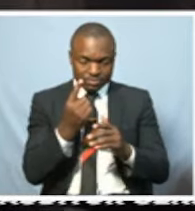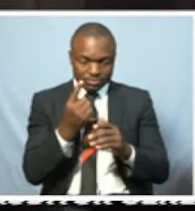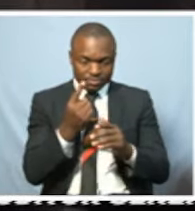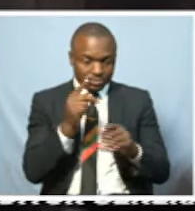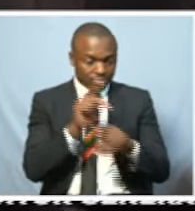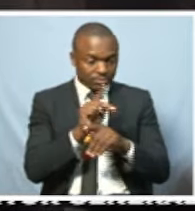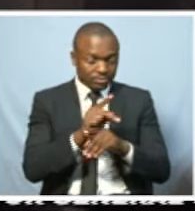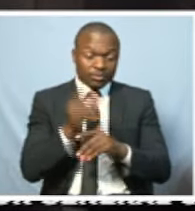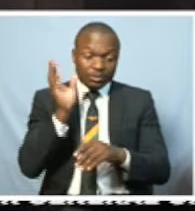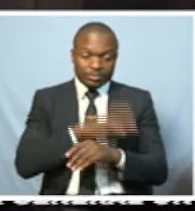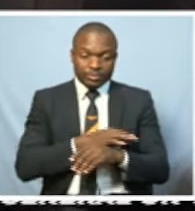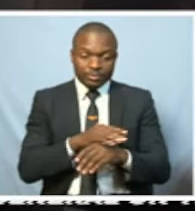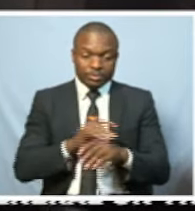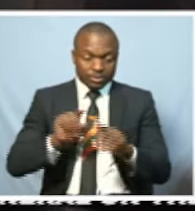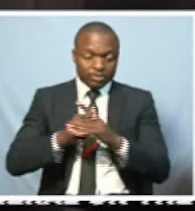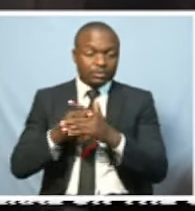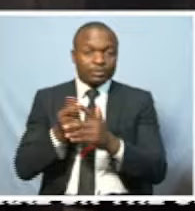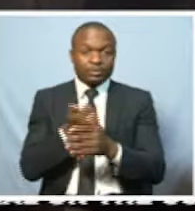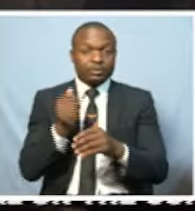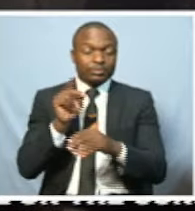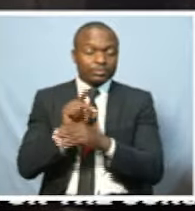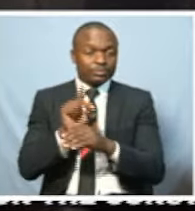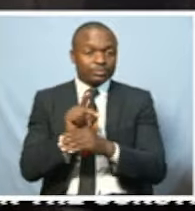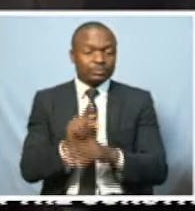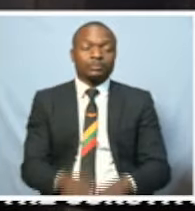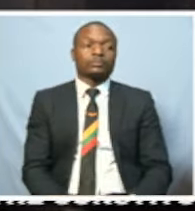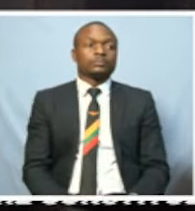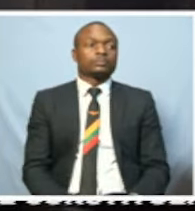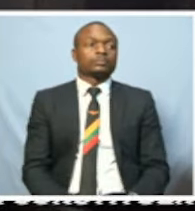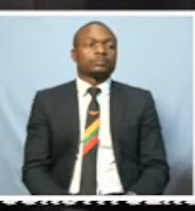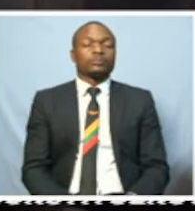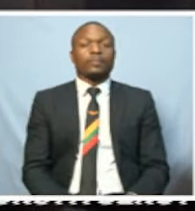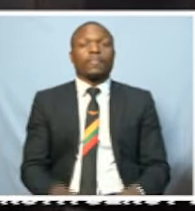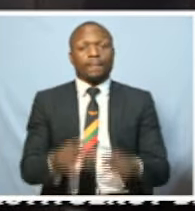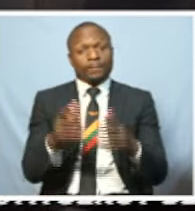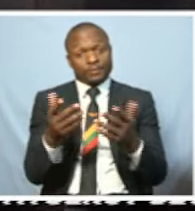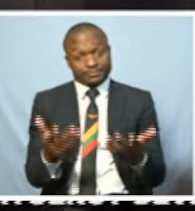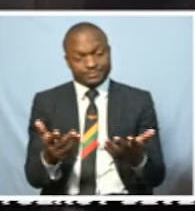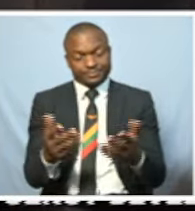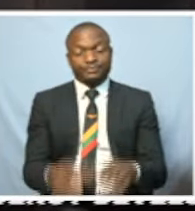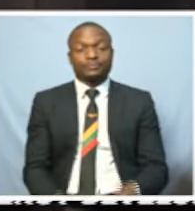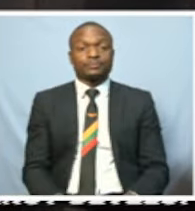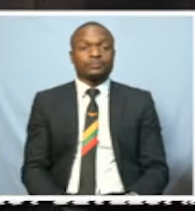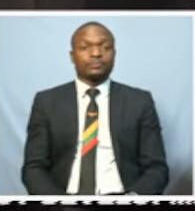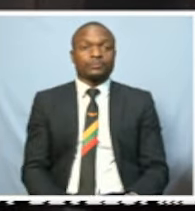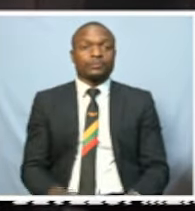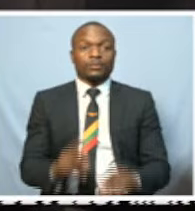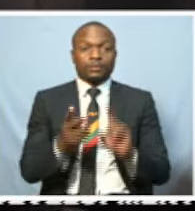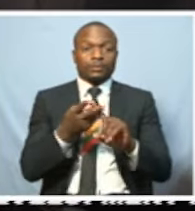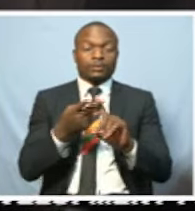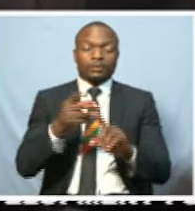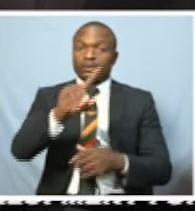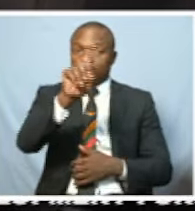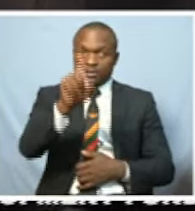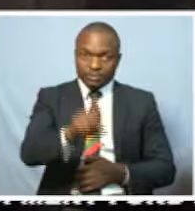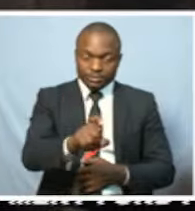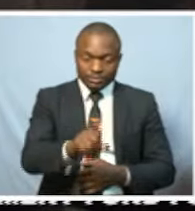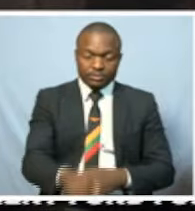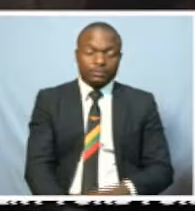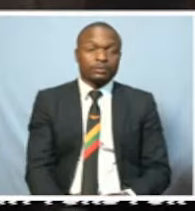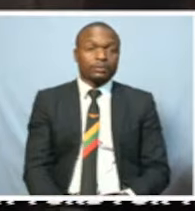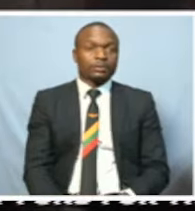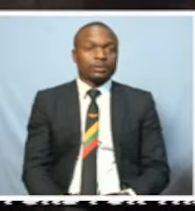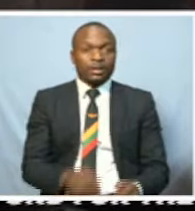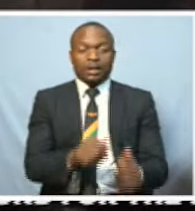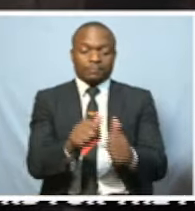the answer concerning that is not well documented. Anyway, the second question I asked was the